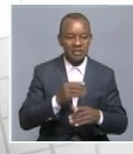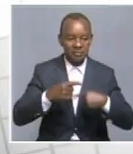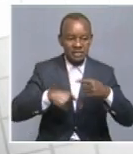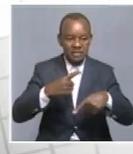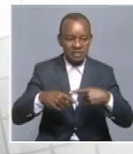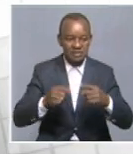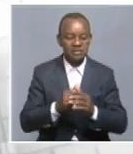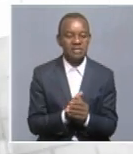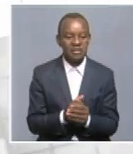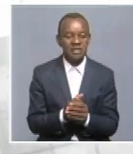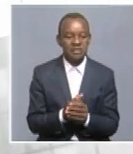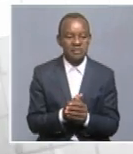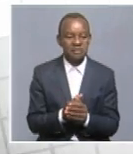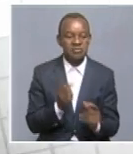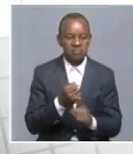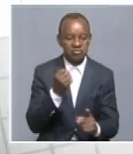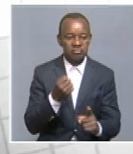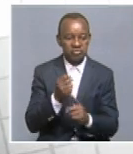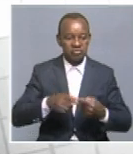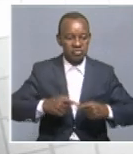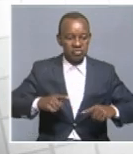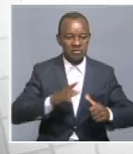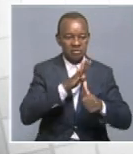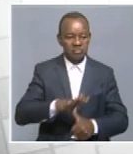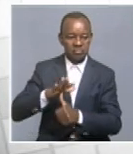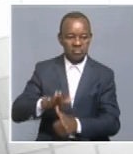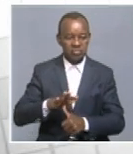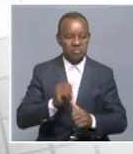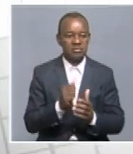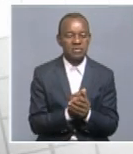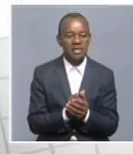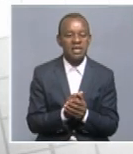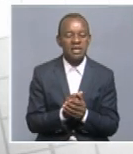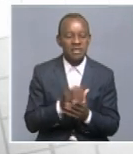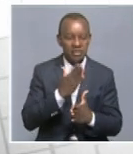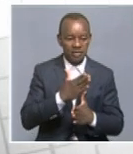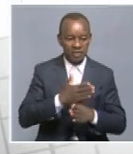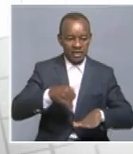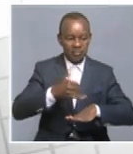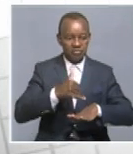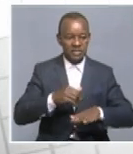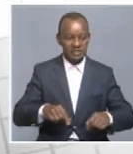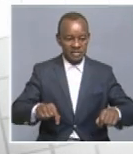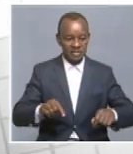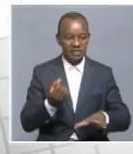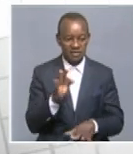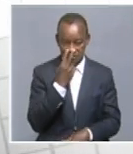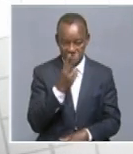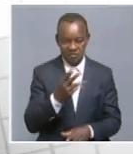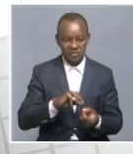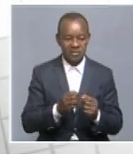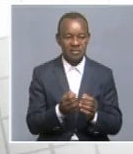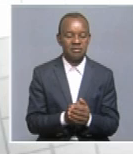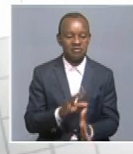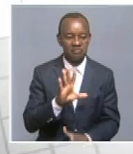in fighting and addressing the violence and harassment in the world of work. Now, if we look at Section 5 of our